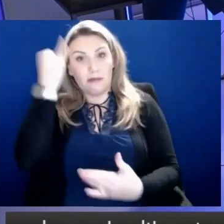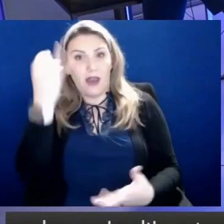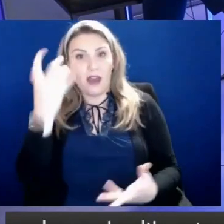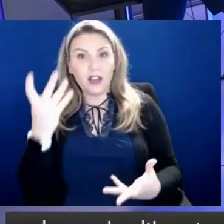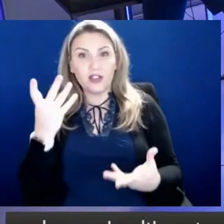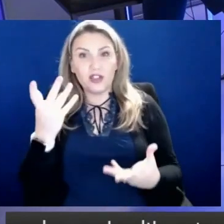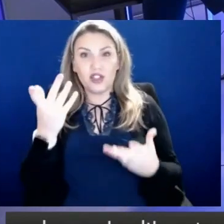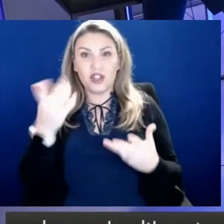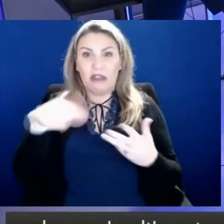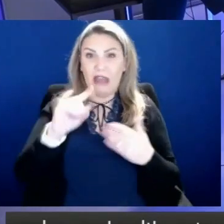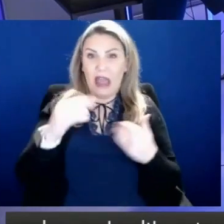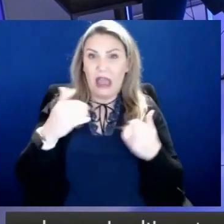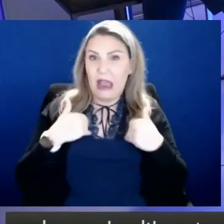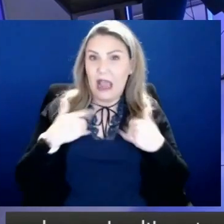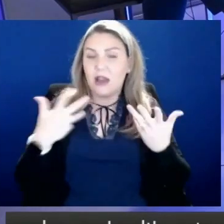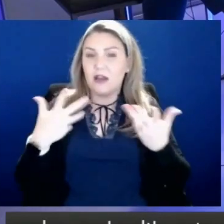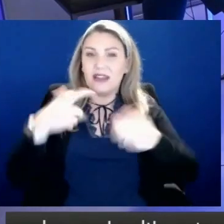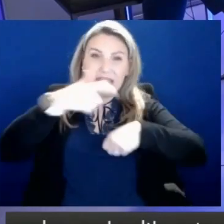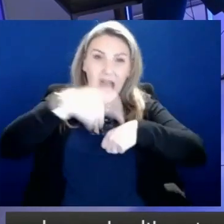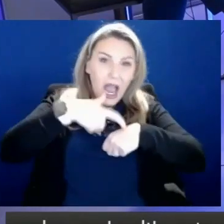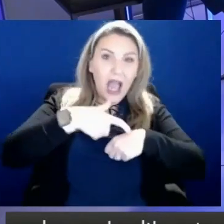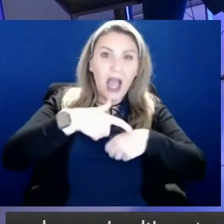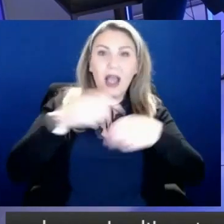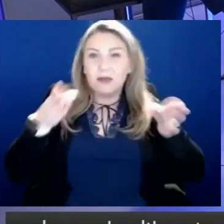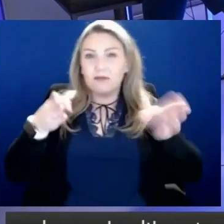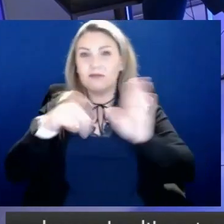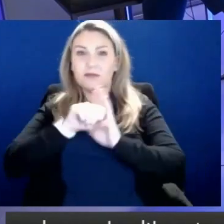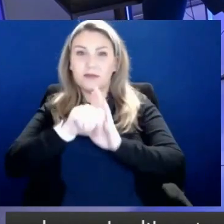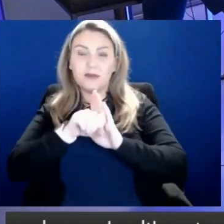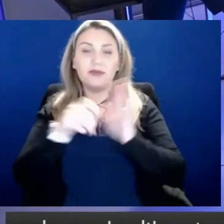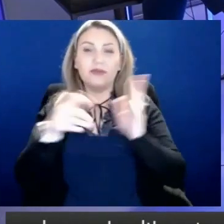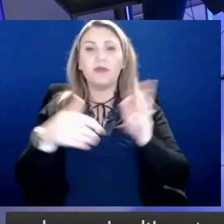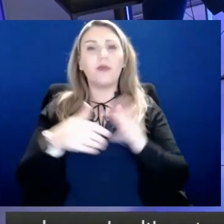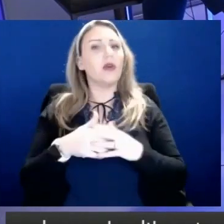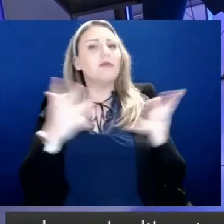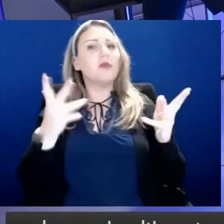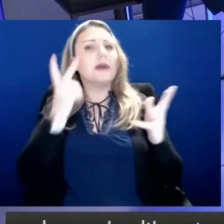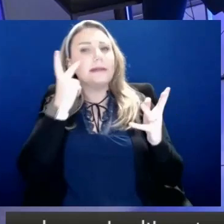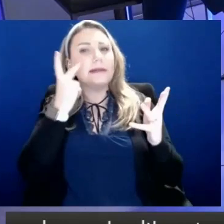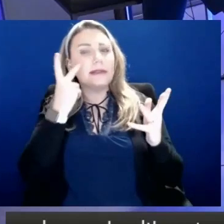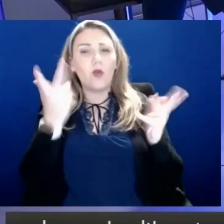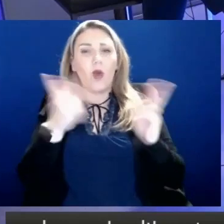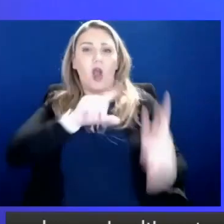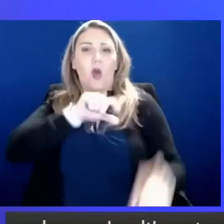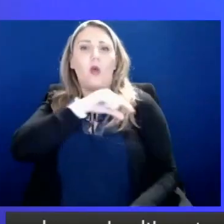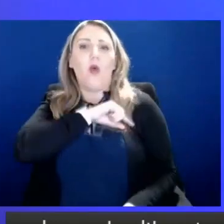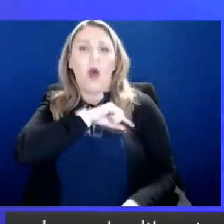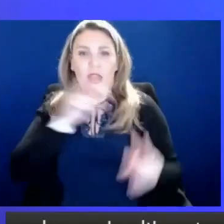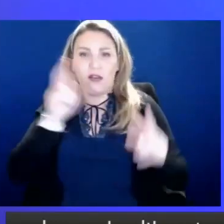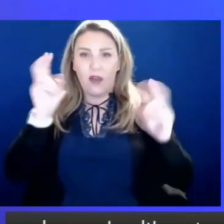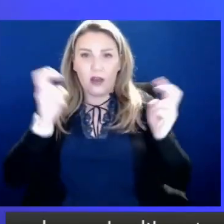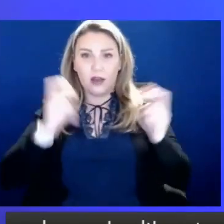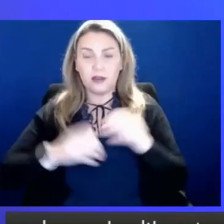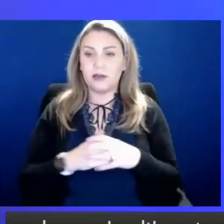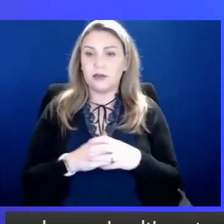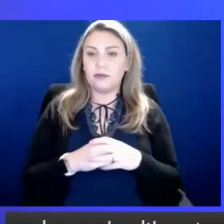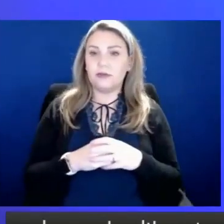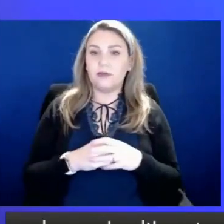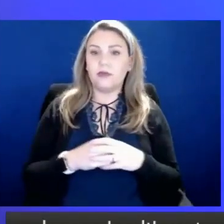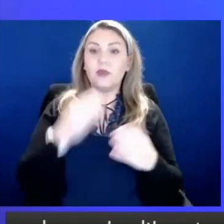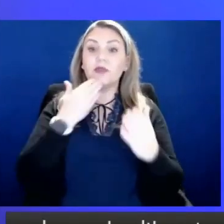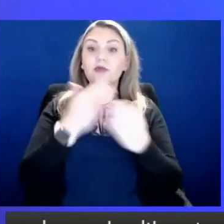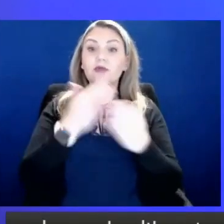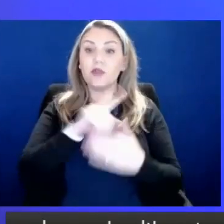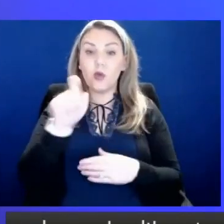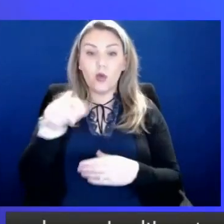of time and symptoms and things that they're dealing with. But what are you seeing as far as what's been qualifying for long haul? You know, and I think that's a really good question for